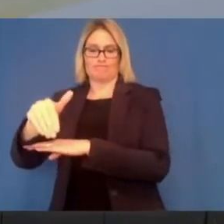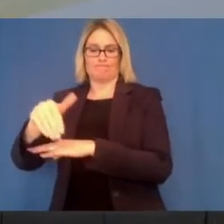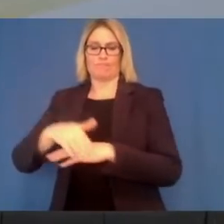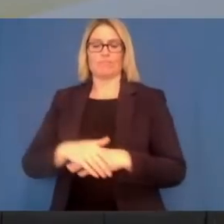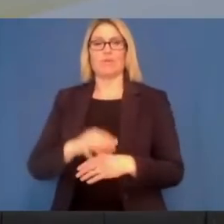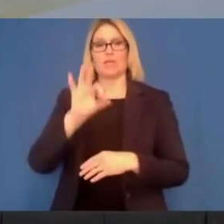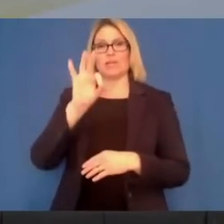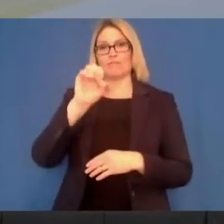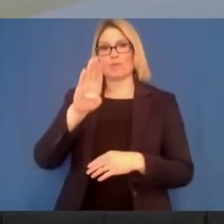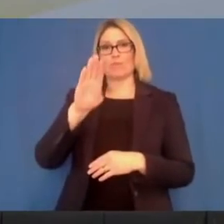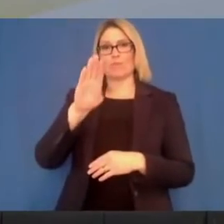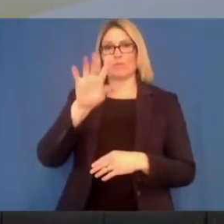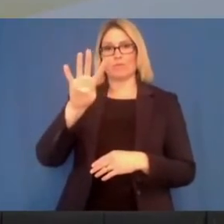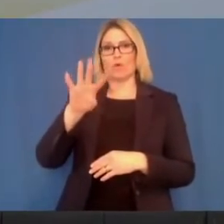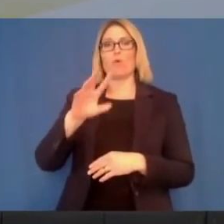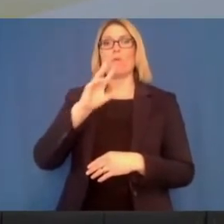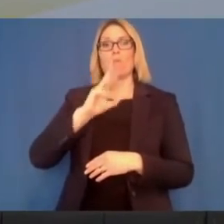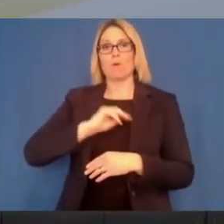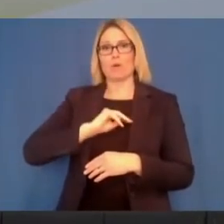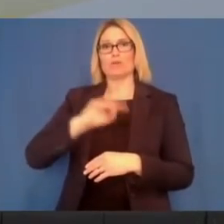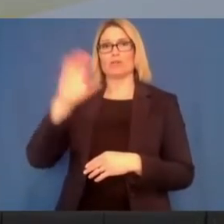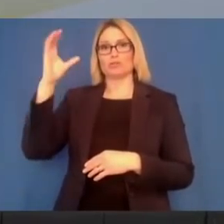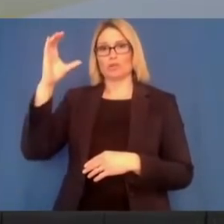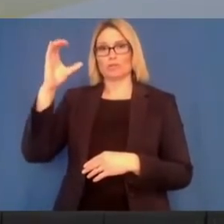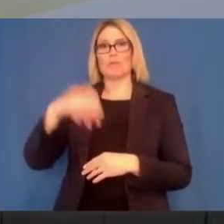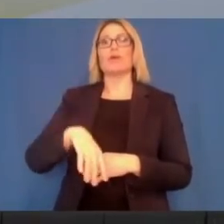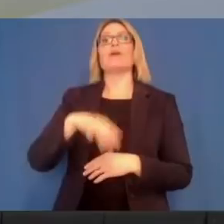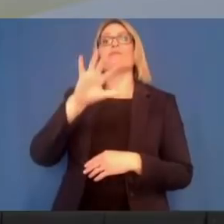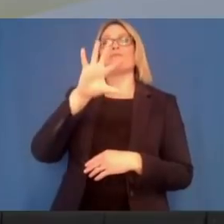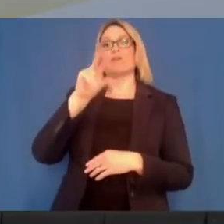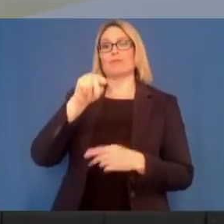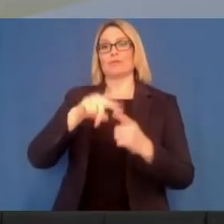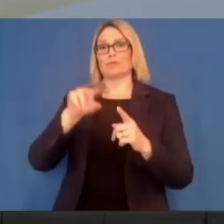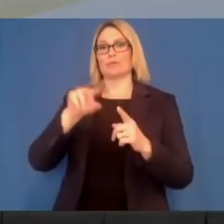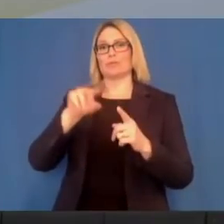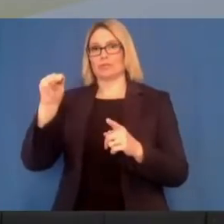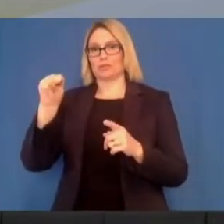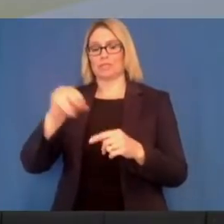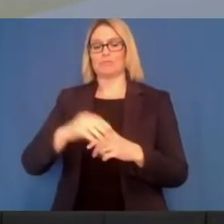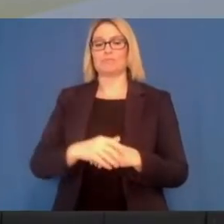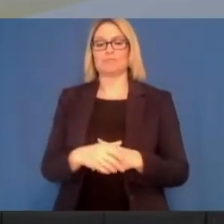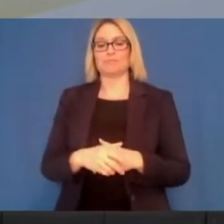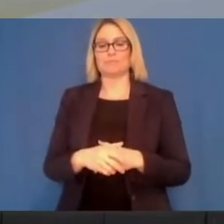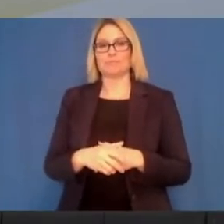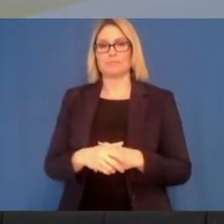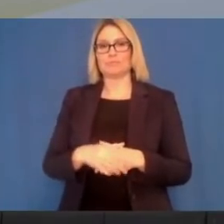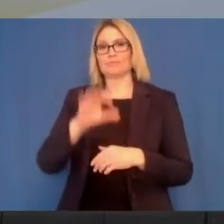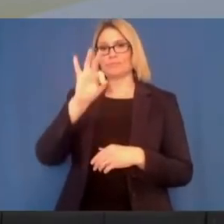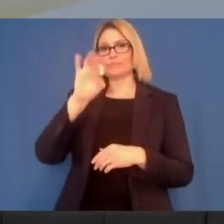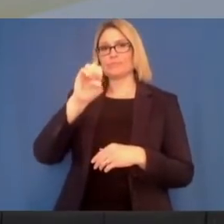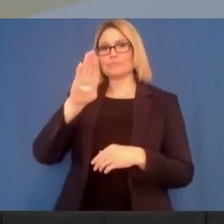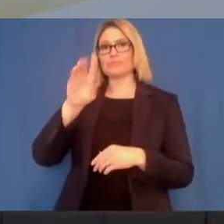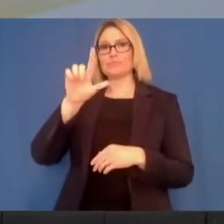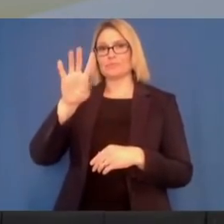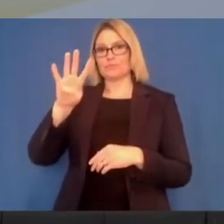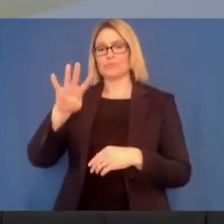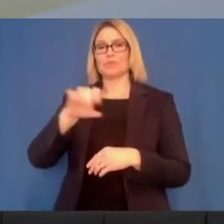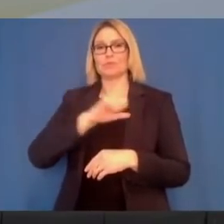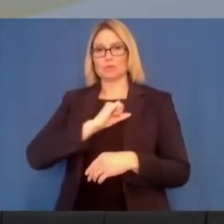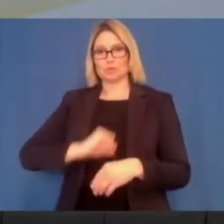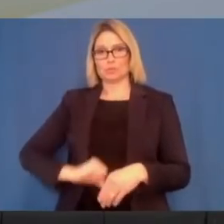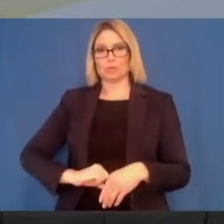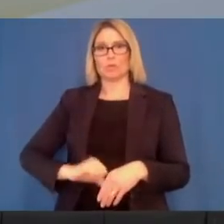February 24th, Walmart in Charlottetown, between 5:30 and 6:30 p.m. February 24th, the Superstore